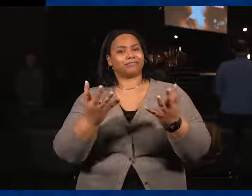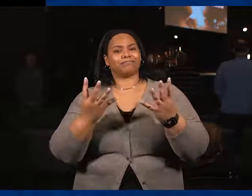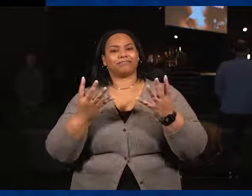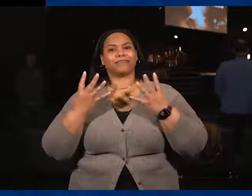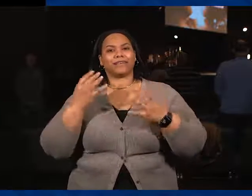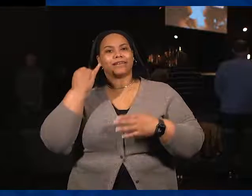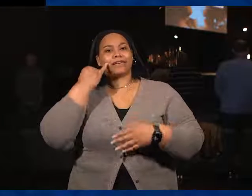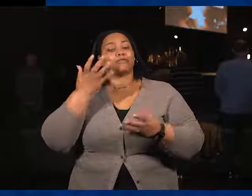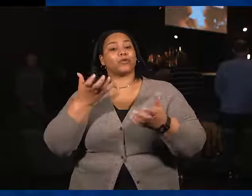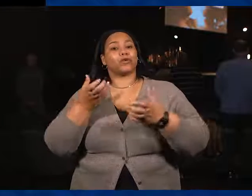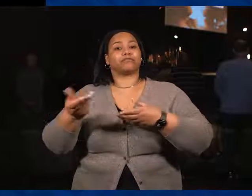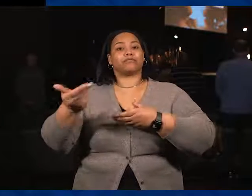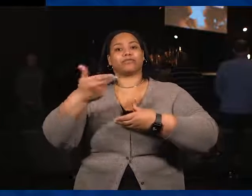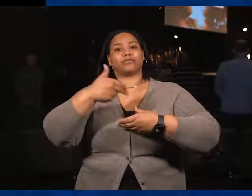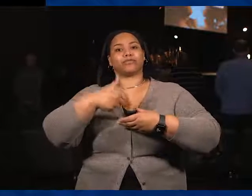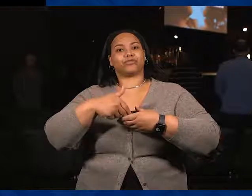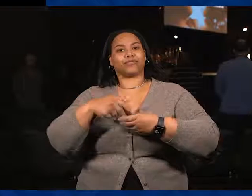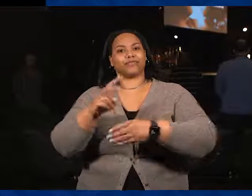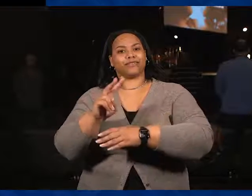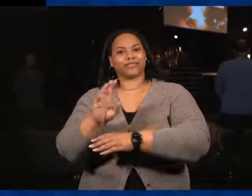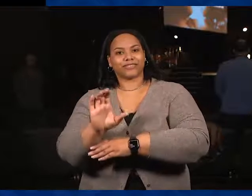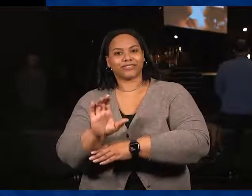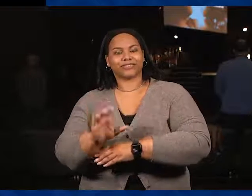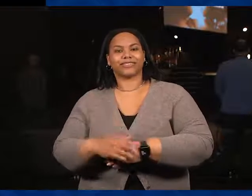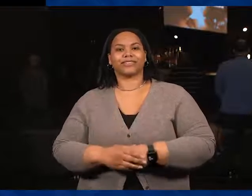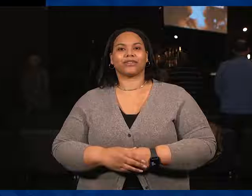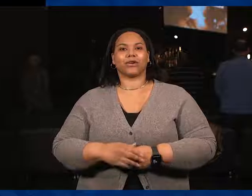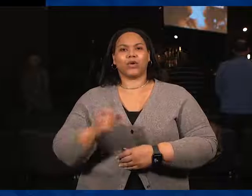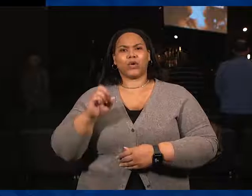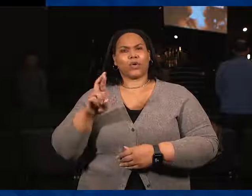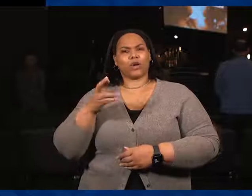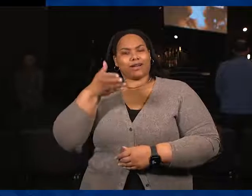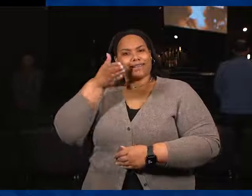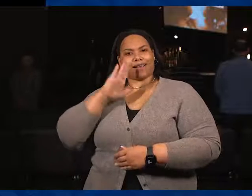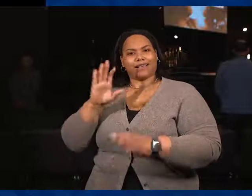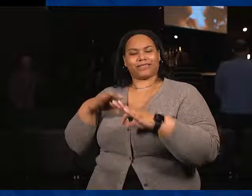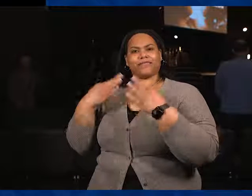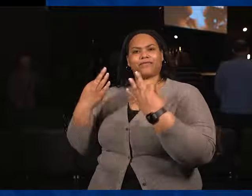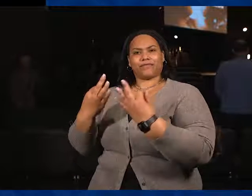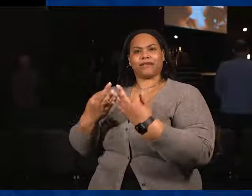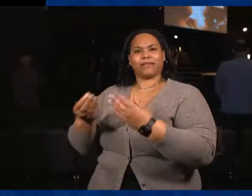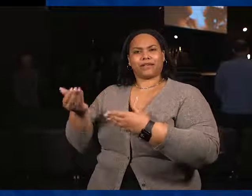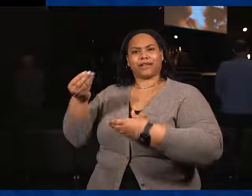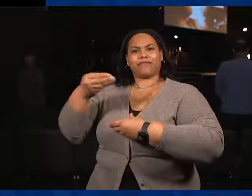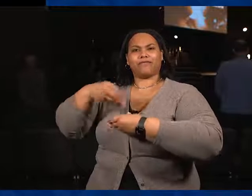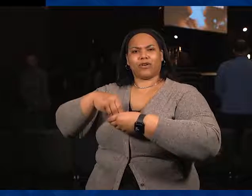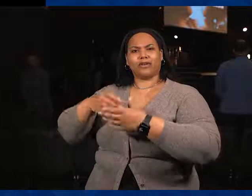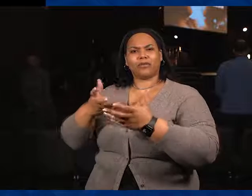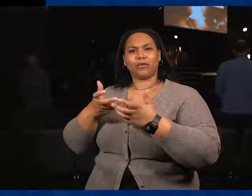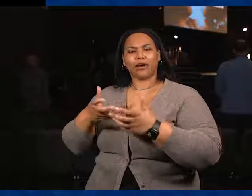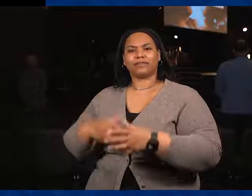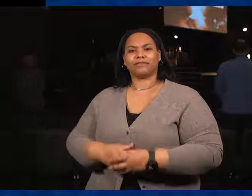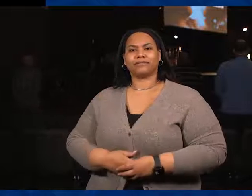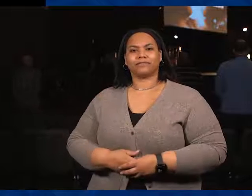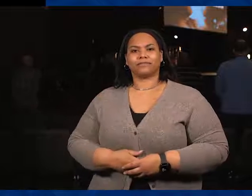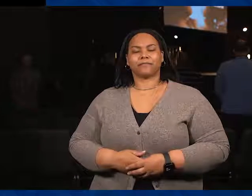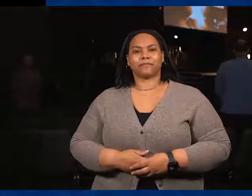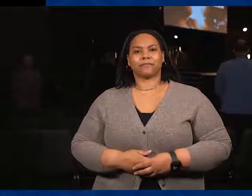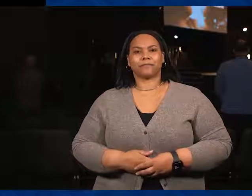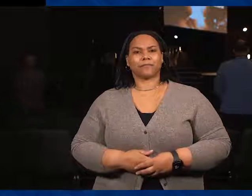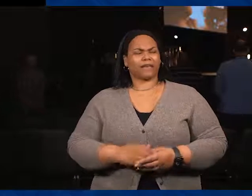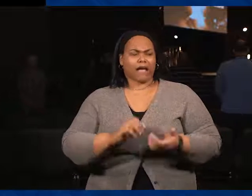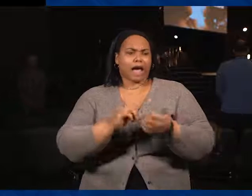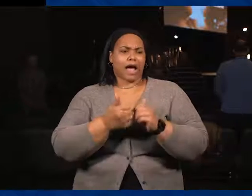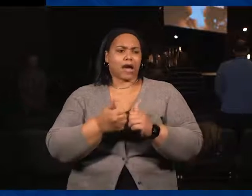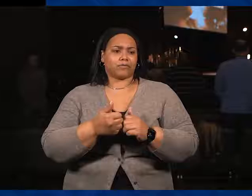part of this church family. Or maybe I want to be a part of God's family. How do you become a part of God's family? I tell you